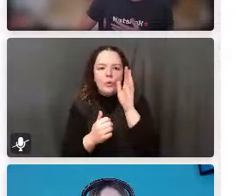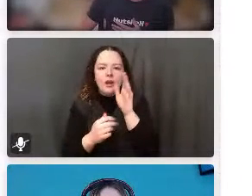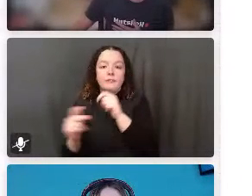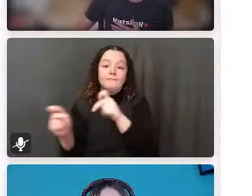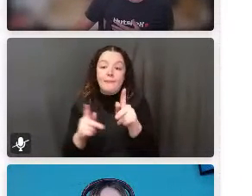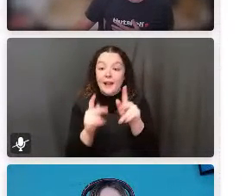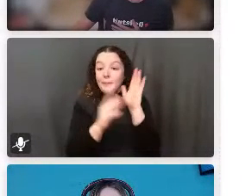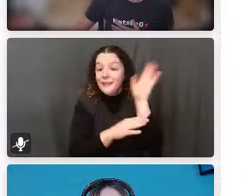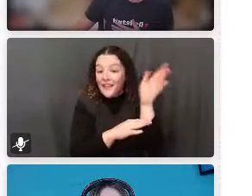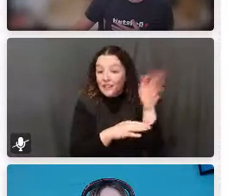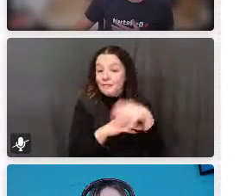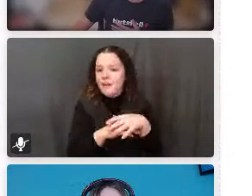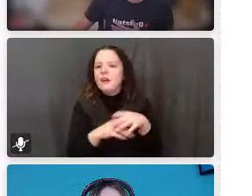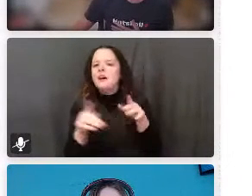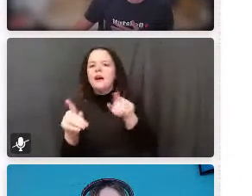presentation.